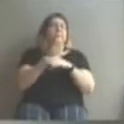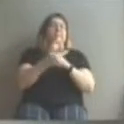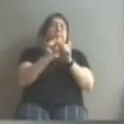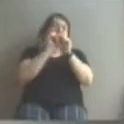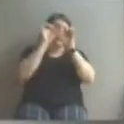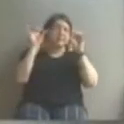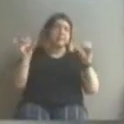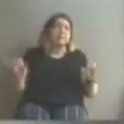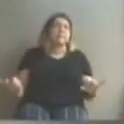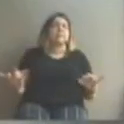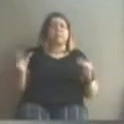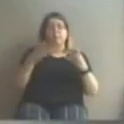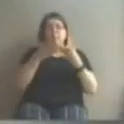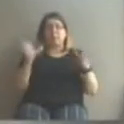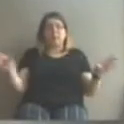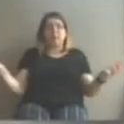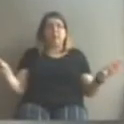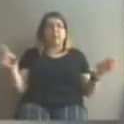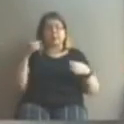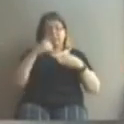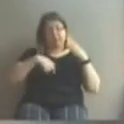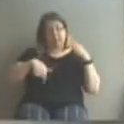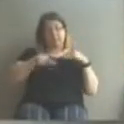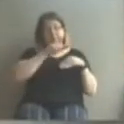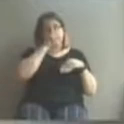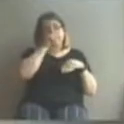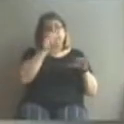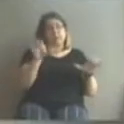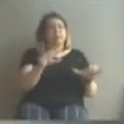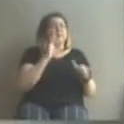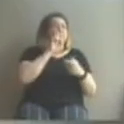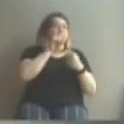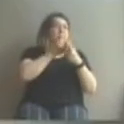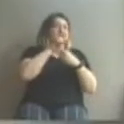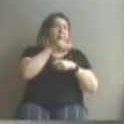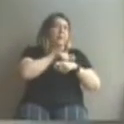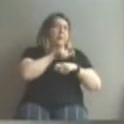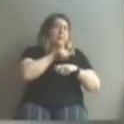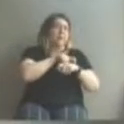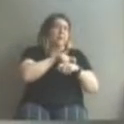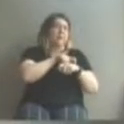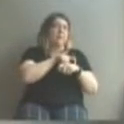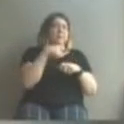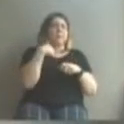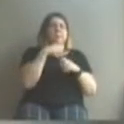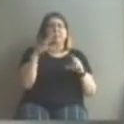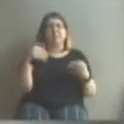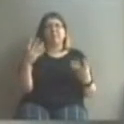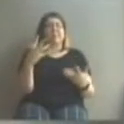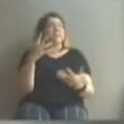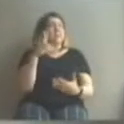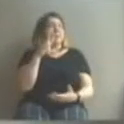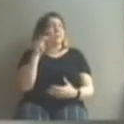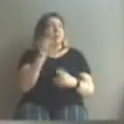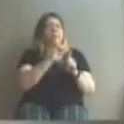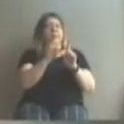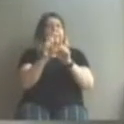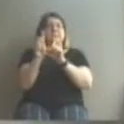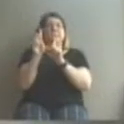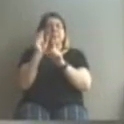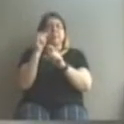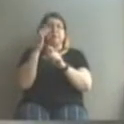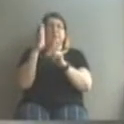talk about what we must do in a certain period of time, because we were given 30 different job